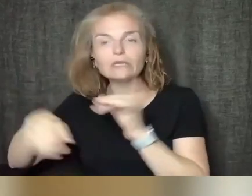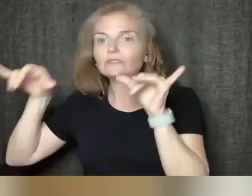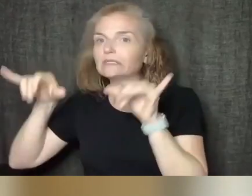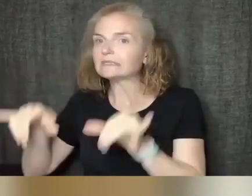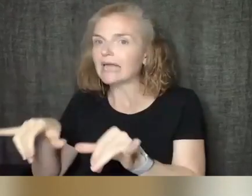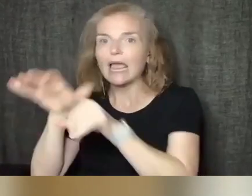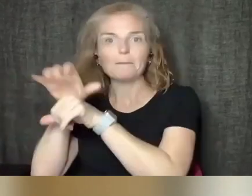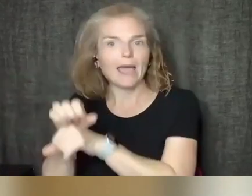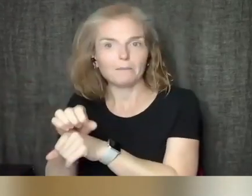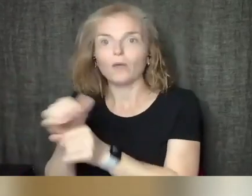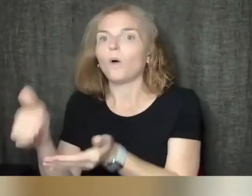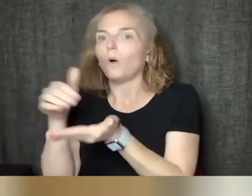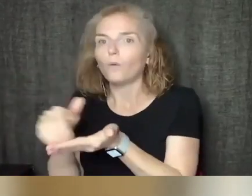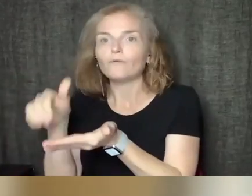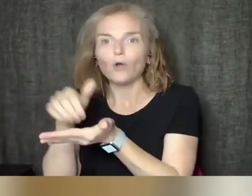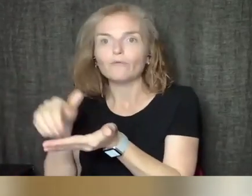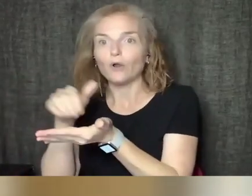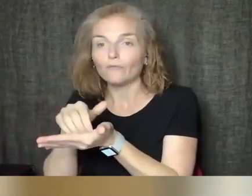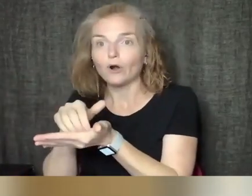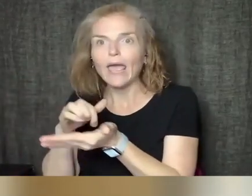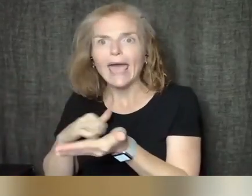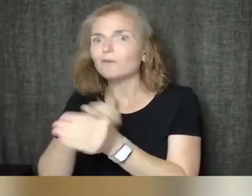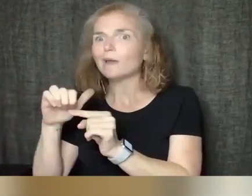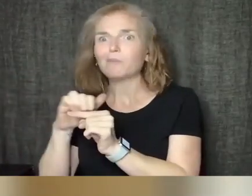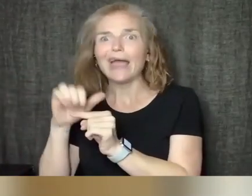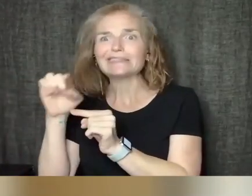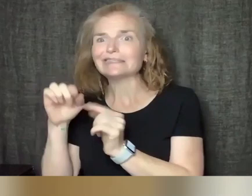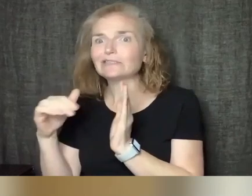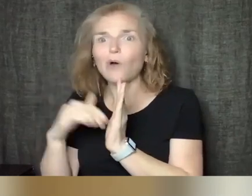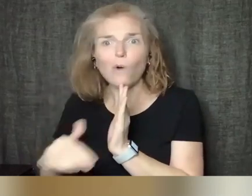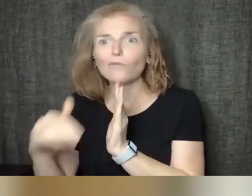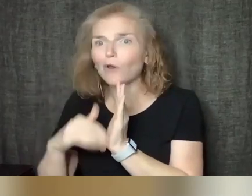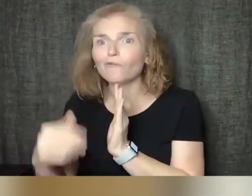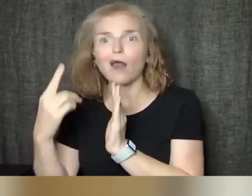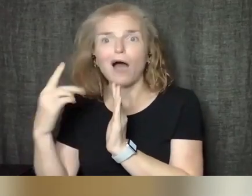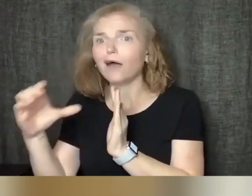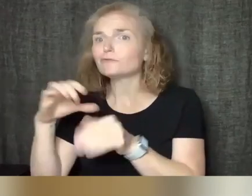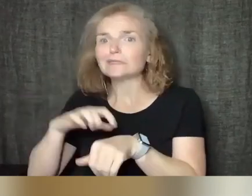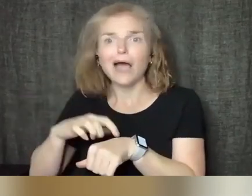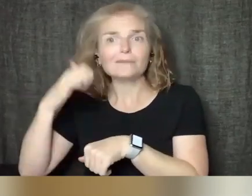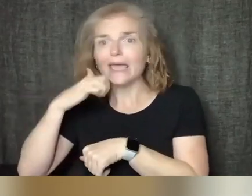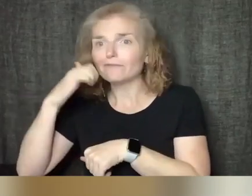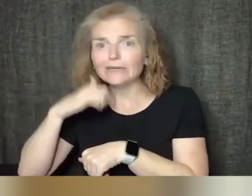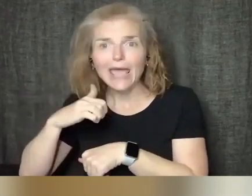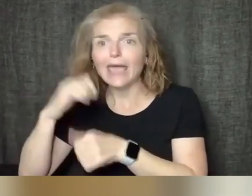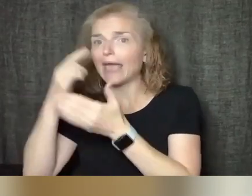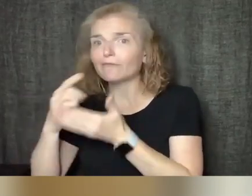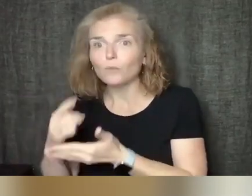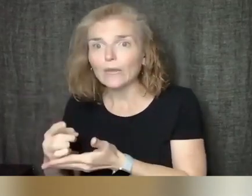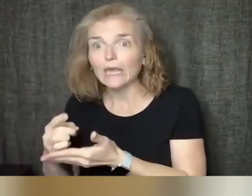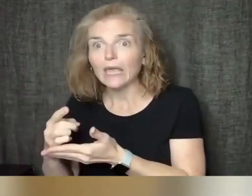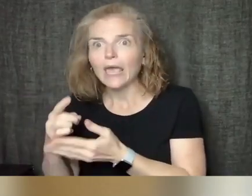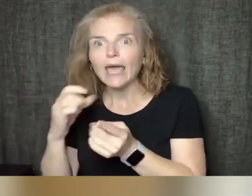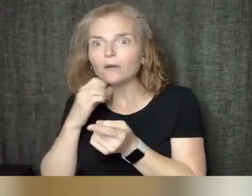pattern again and again and again and again. And we practice it 100 times a day or 100 times a week for years. So